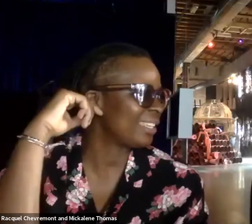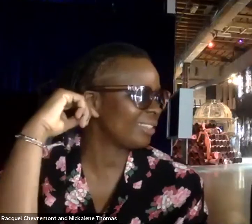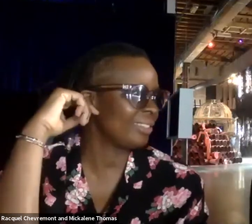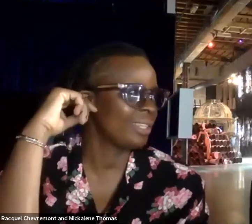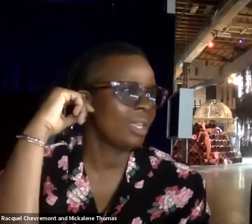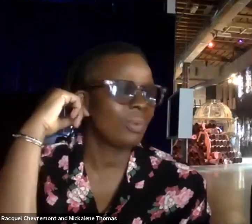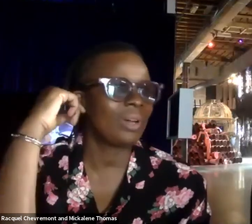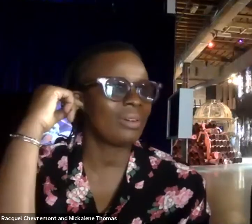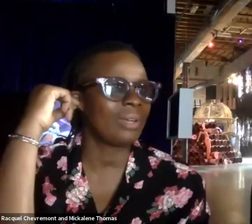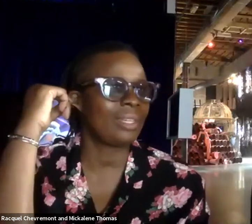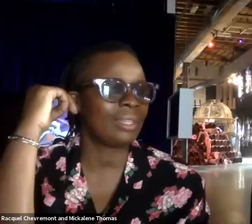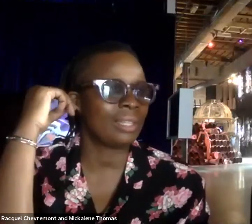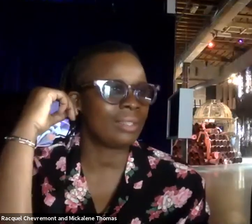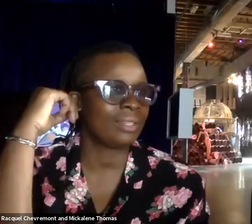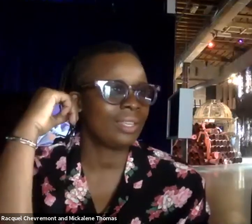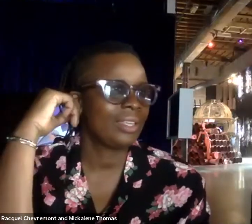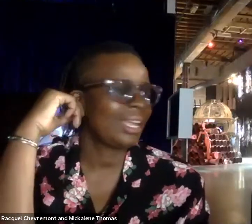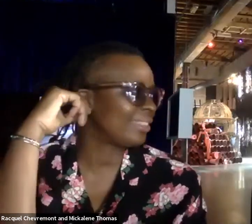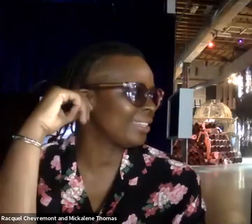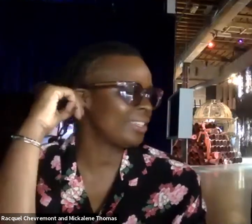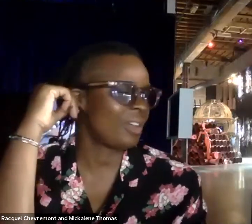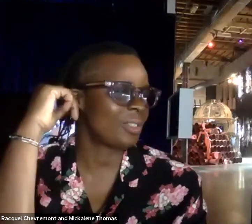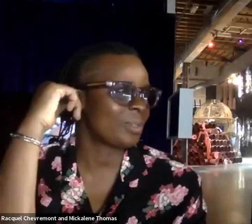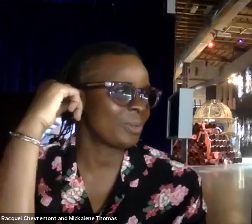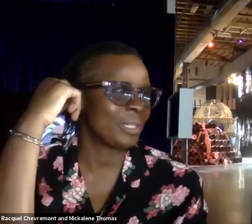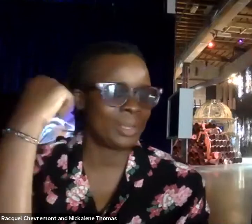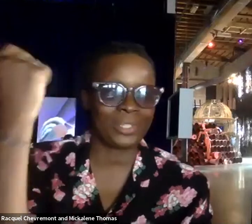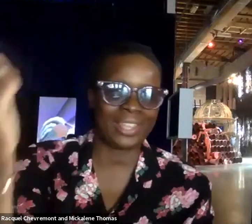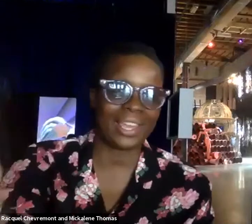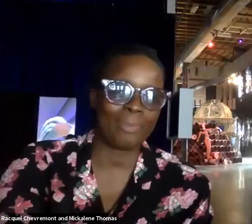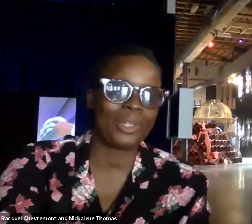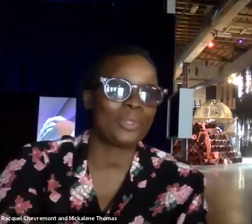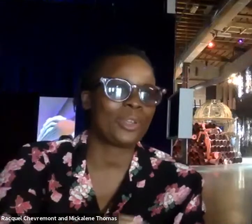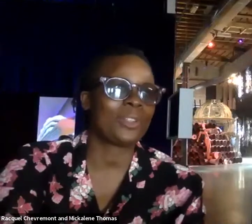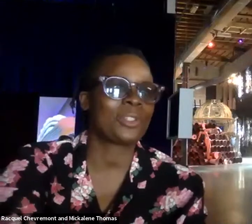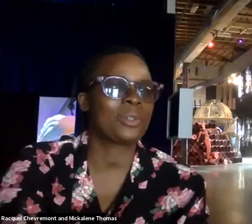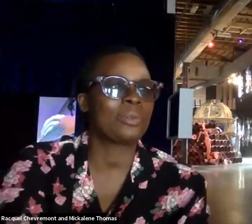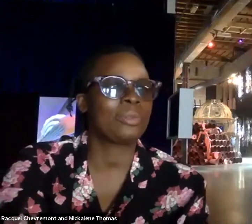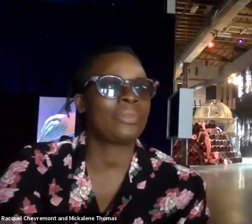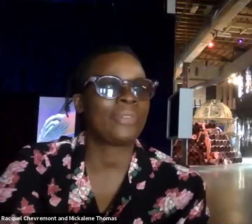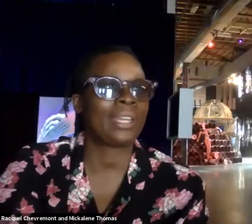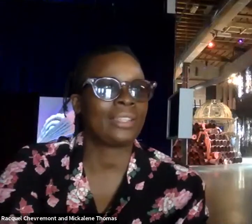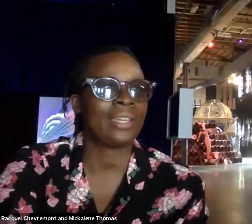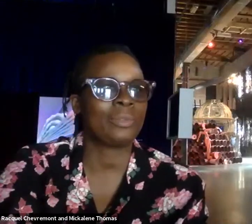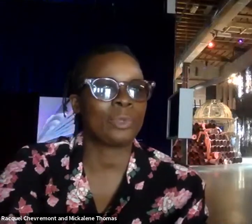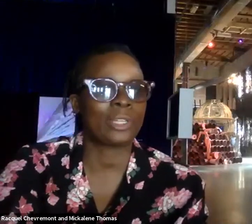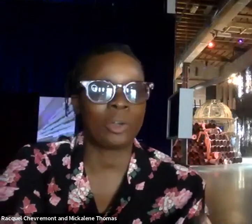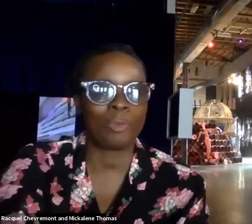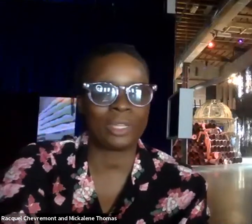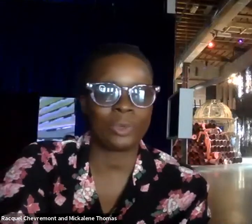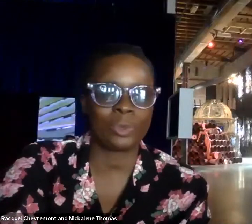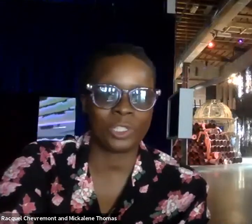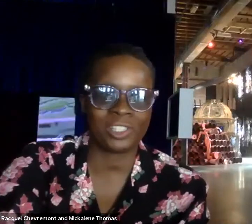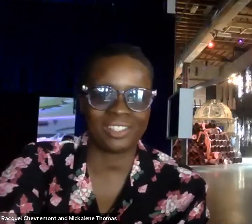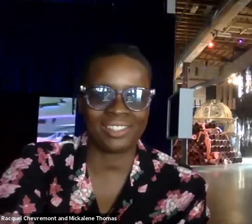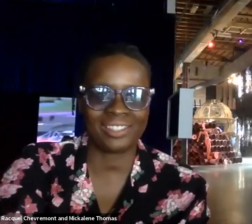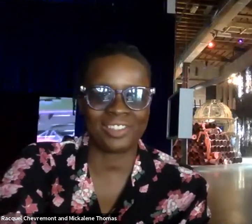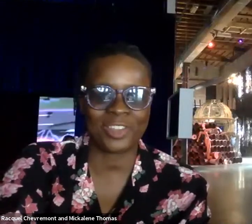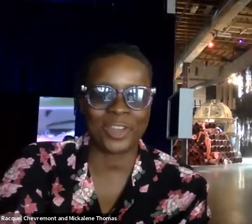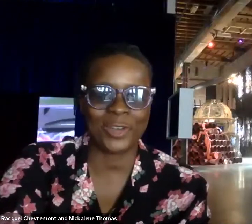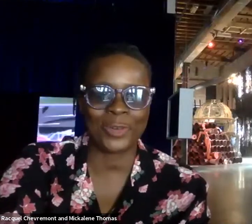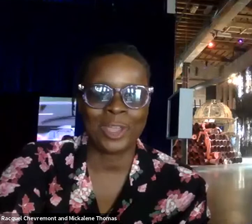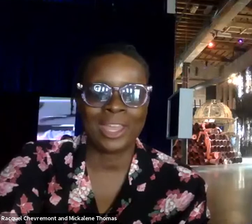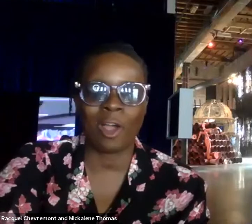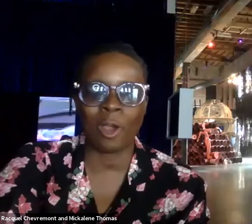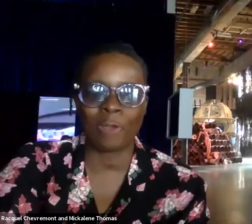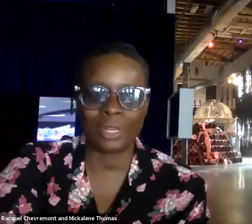and I it think, kind of, it well, just, it was an it, organic. I think also it was that, but it was also the fact that Raquel being who she is,